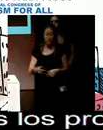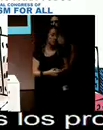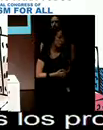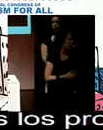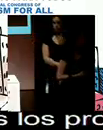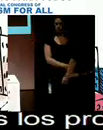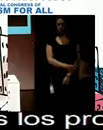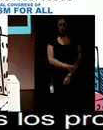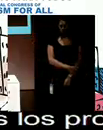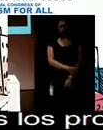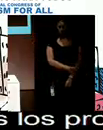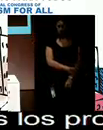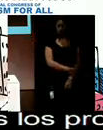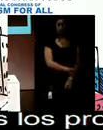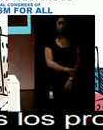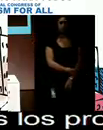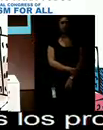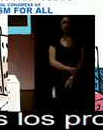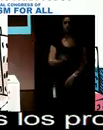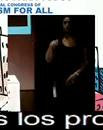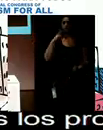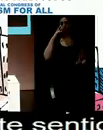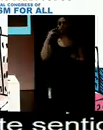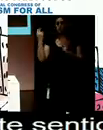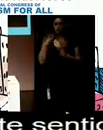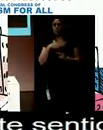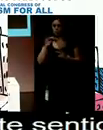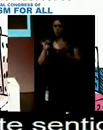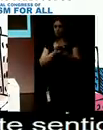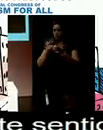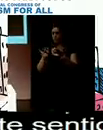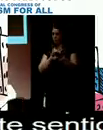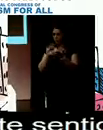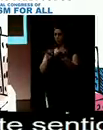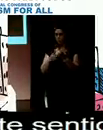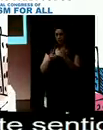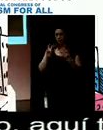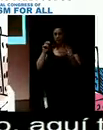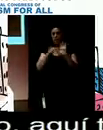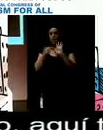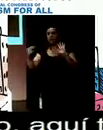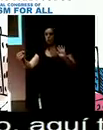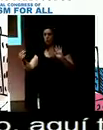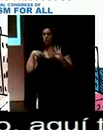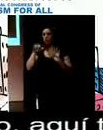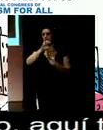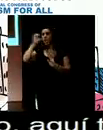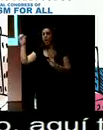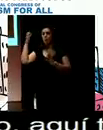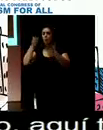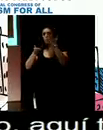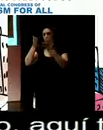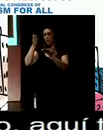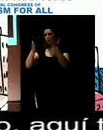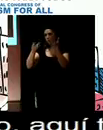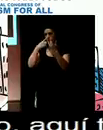pages with results from the Eurobarometer survey that was carried out last year with results presented